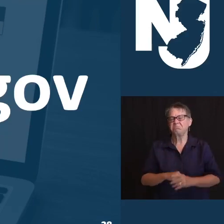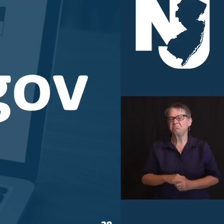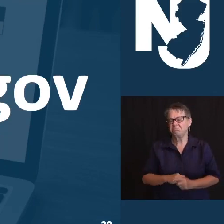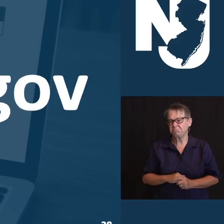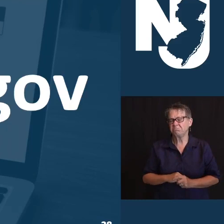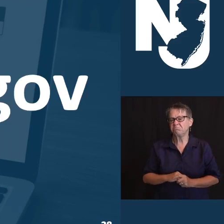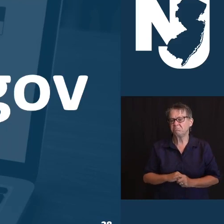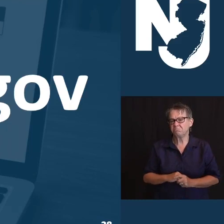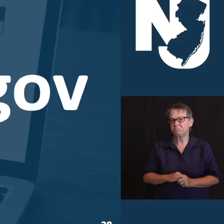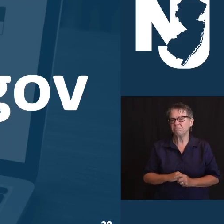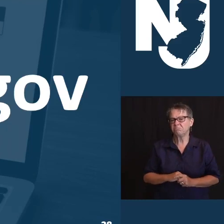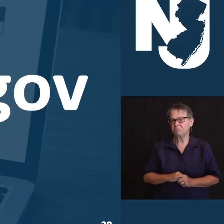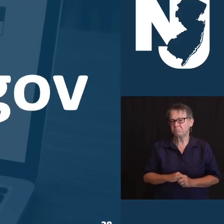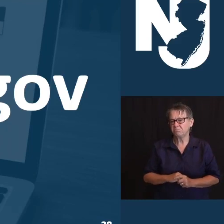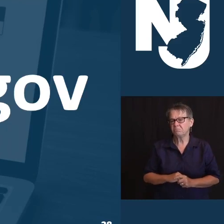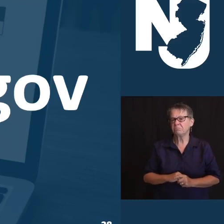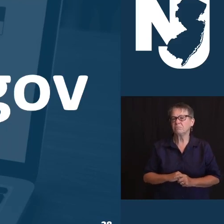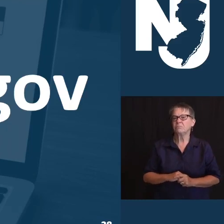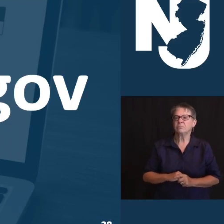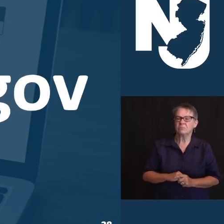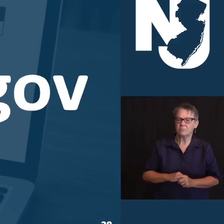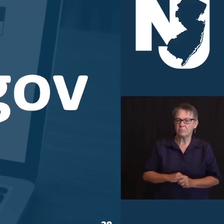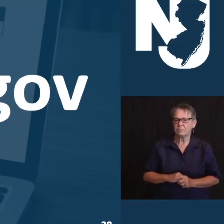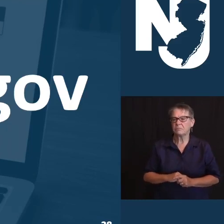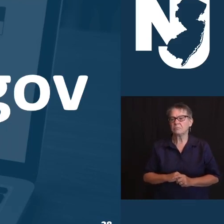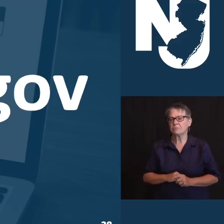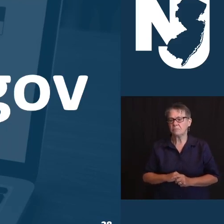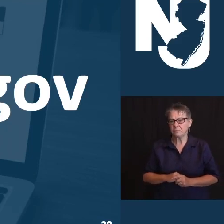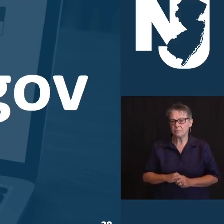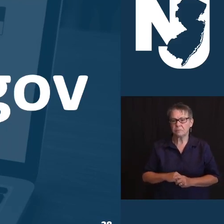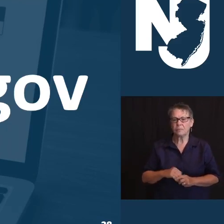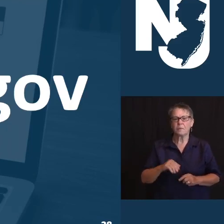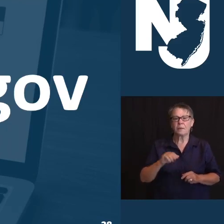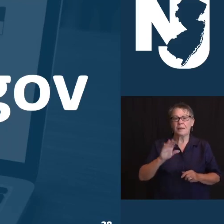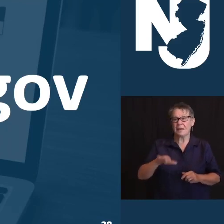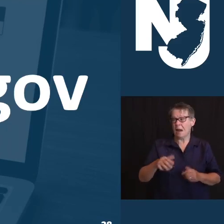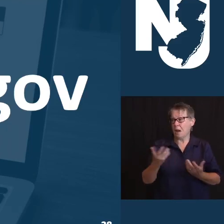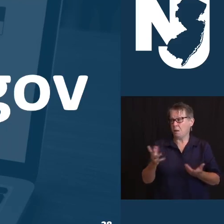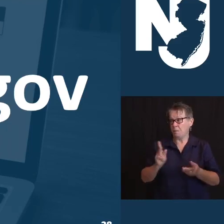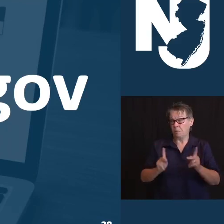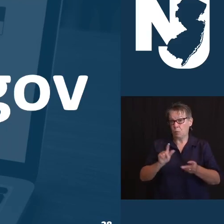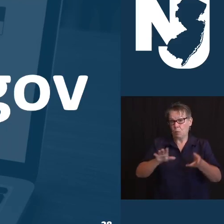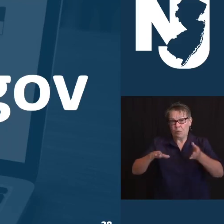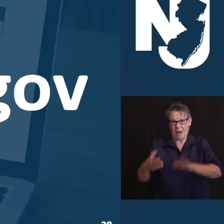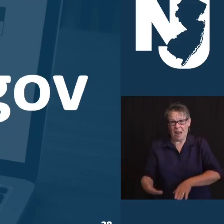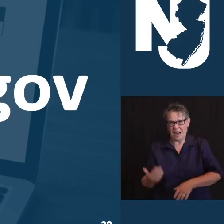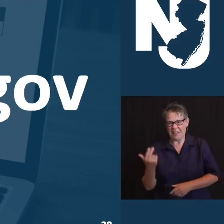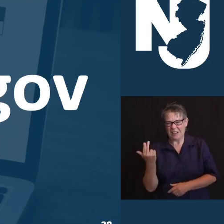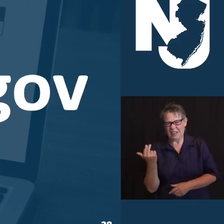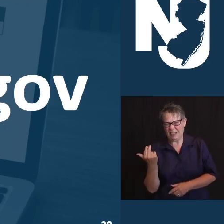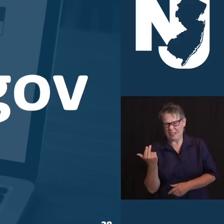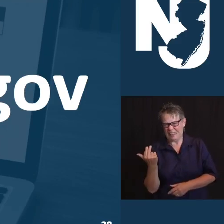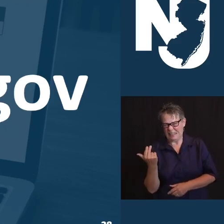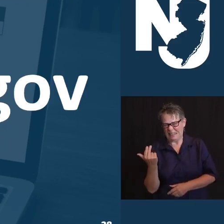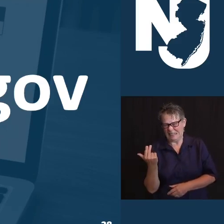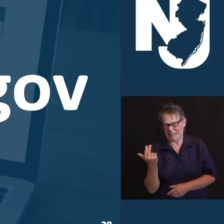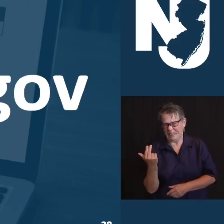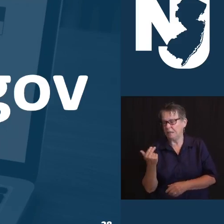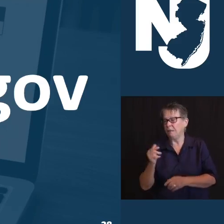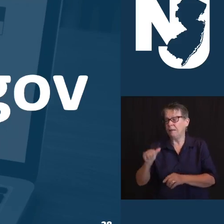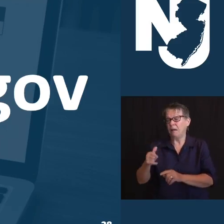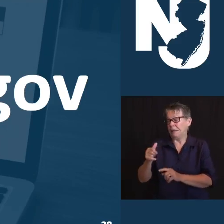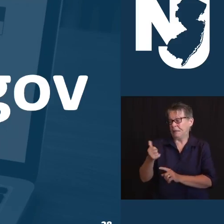complications. 10 of those deaths occurred across the previous 5 days. The veterans' homes numbers remain the